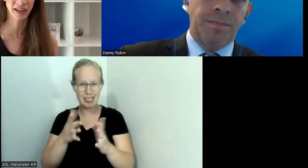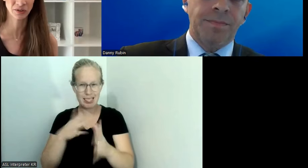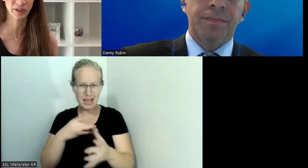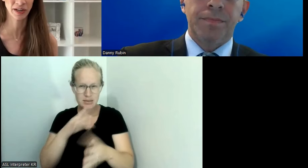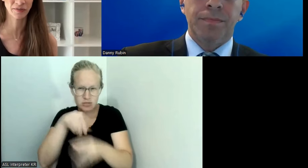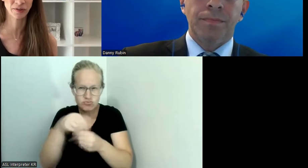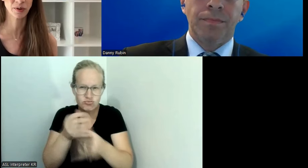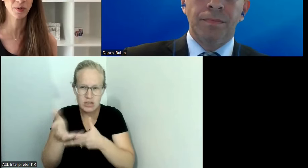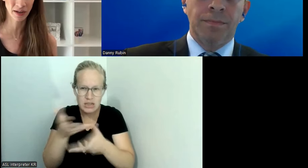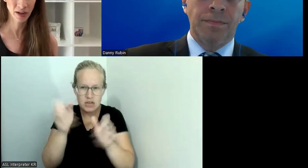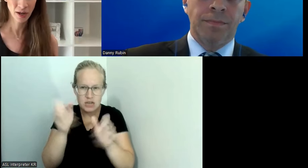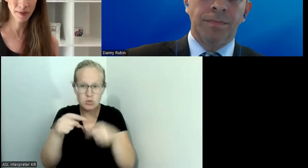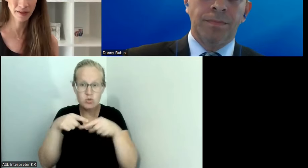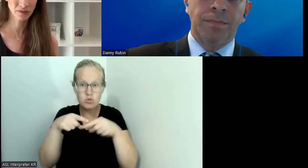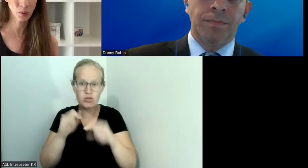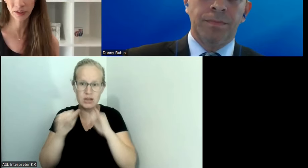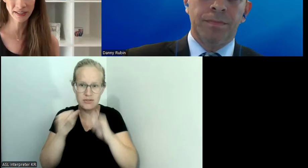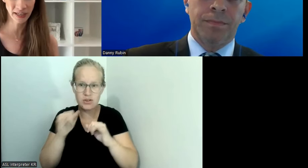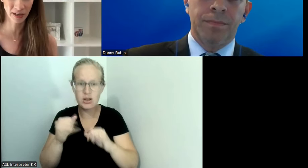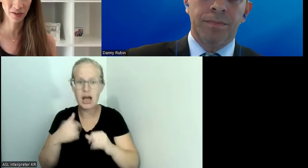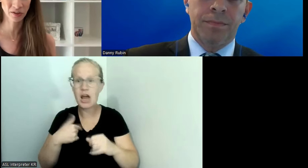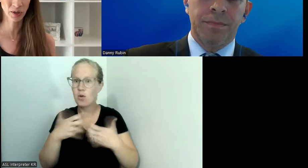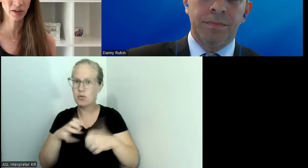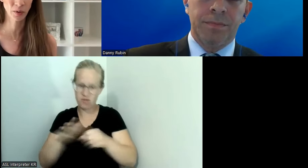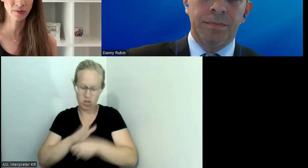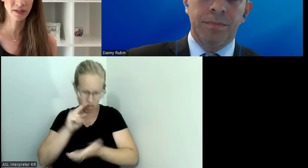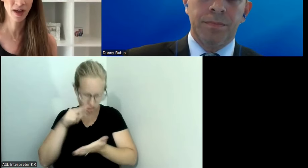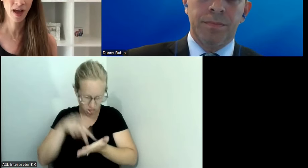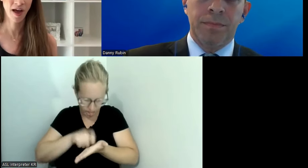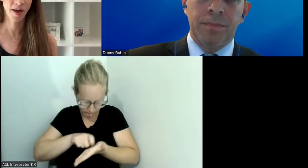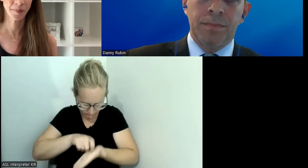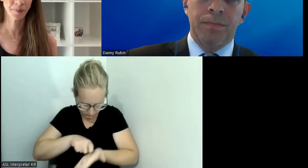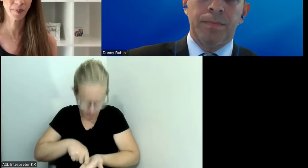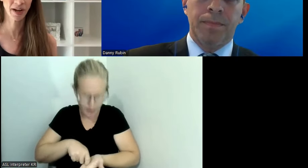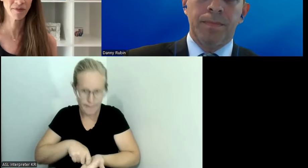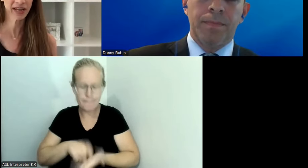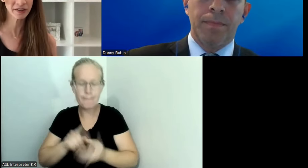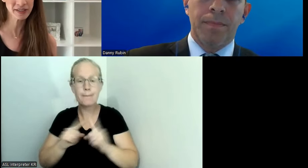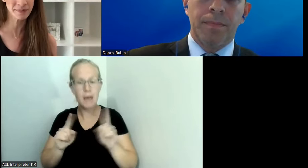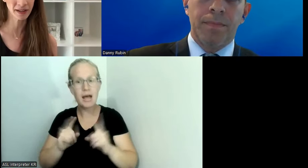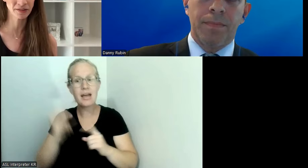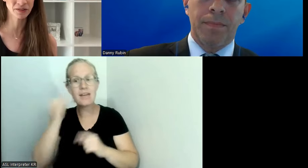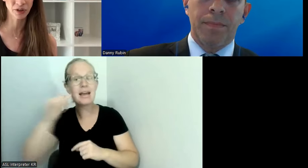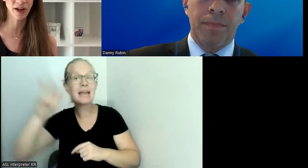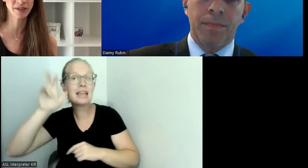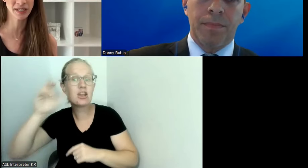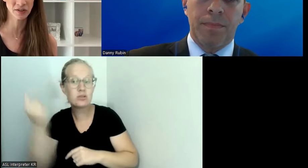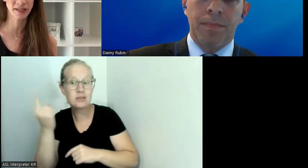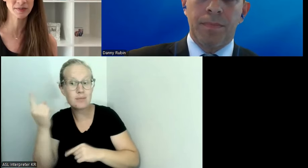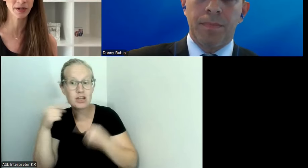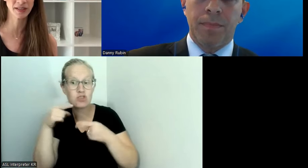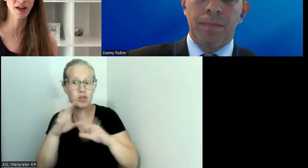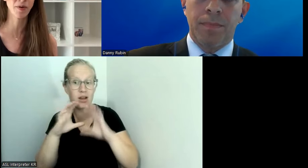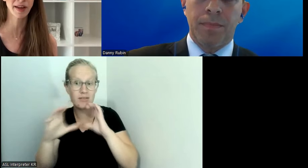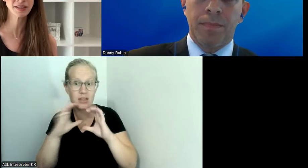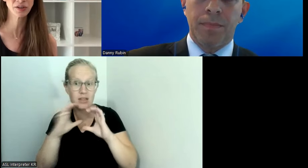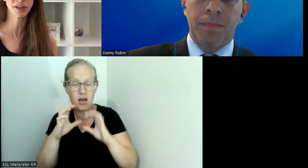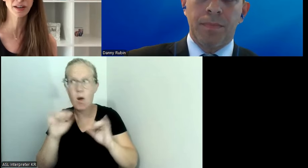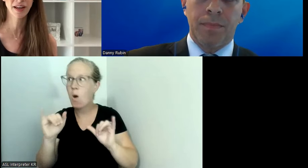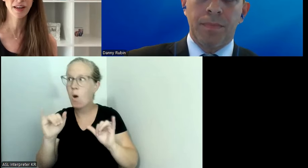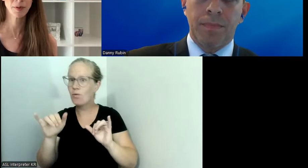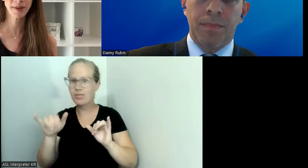I can during an interview. So I don't want to be totally taking, taking notes. Um, but if I hear something during a conversation that sparks like,